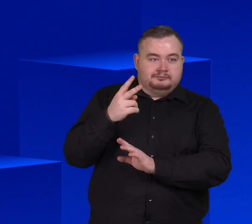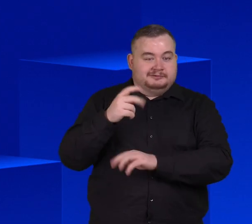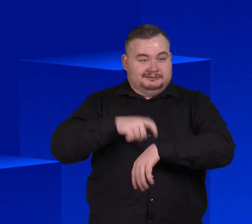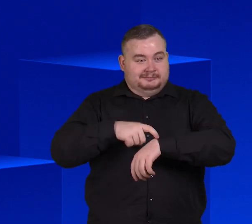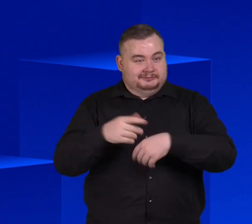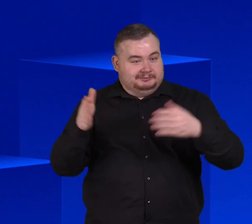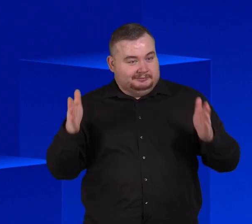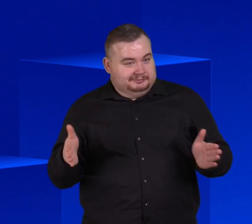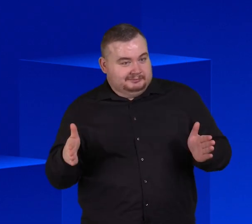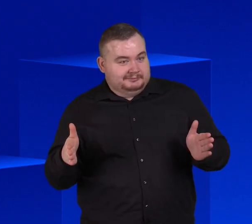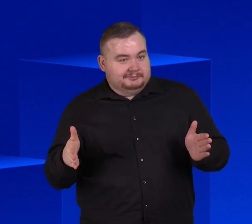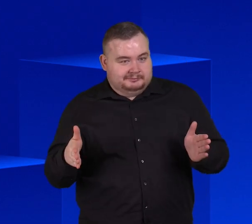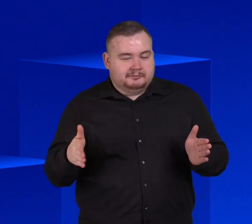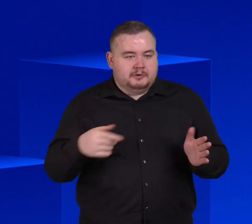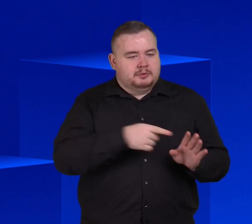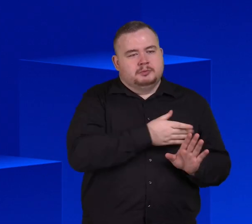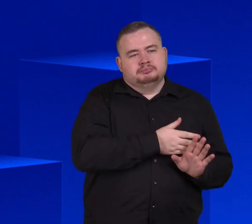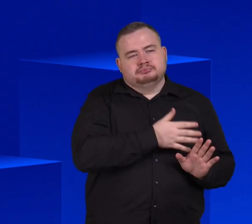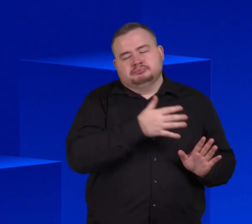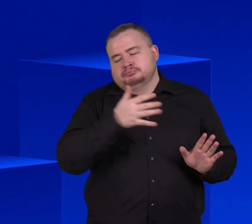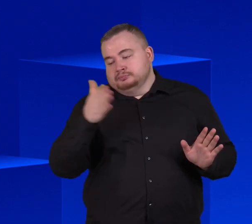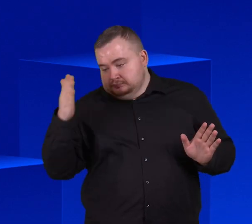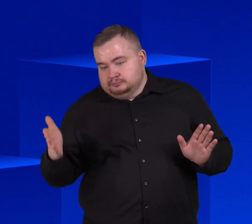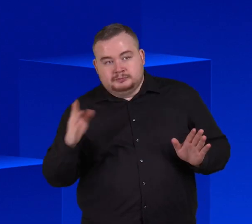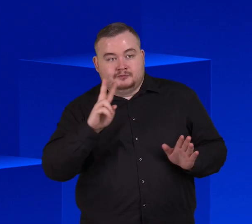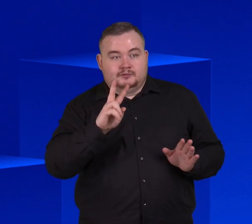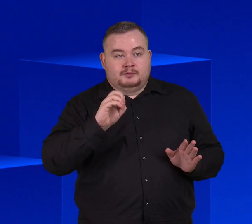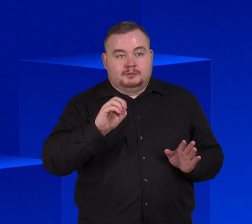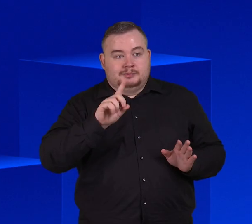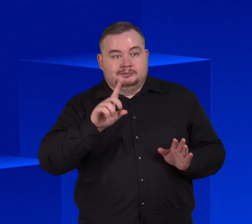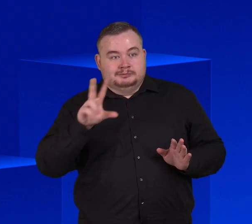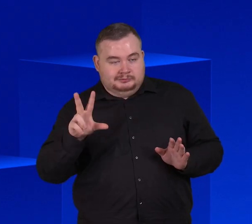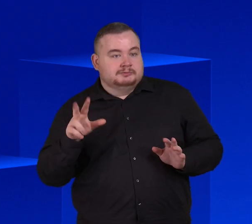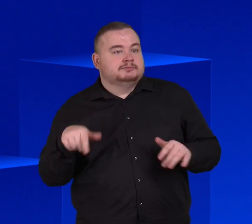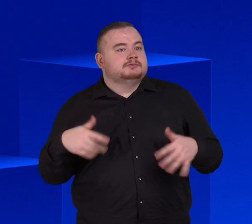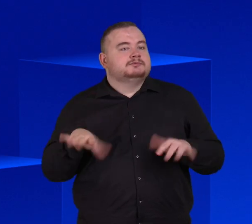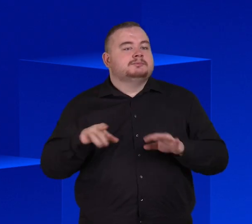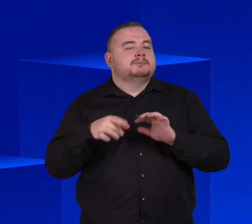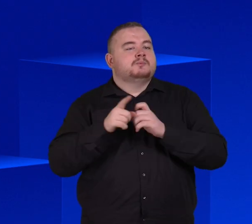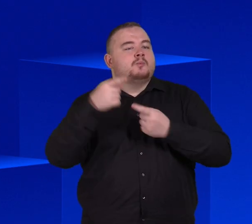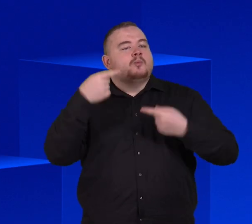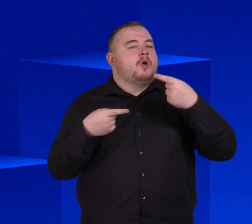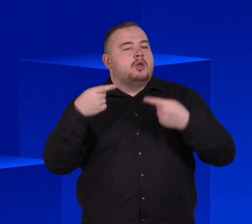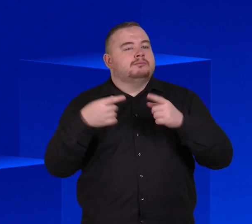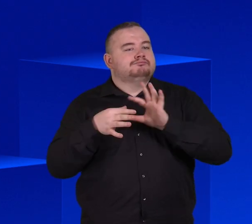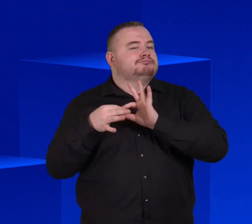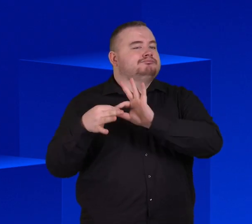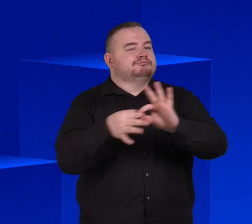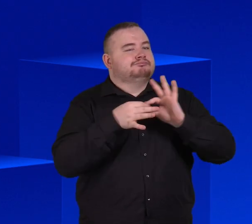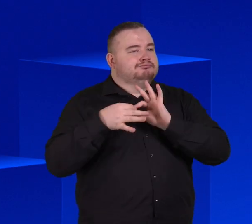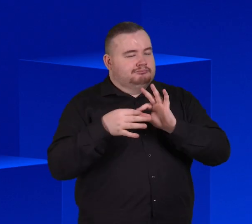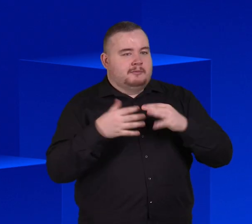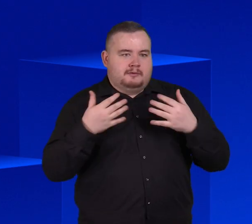made in such a way. It was like the clash of two kind of approaches,